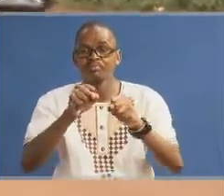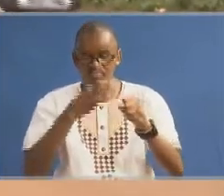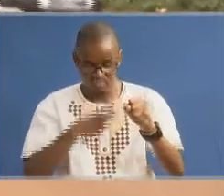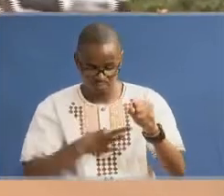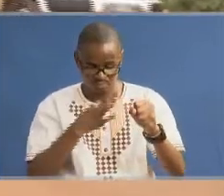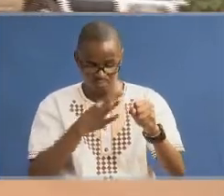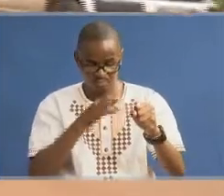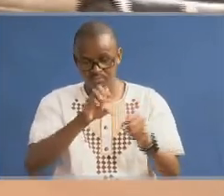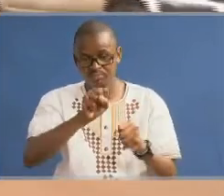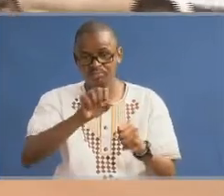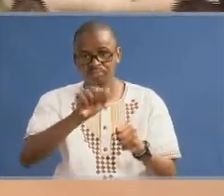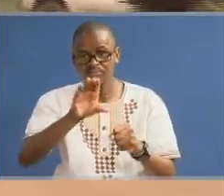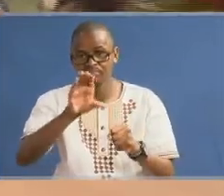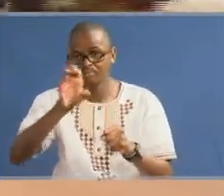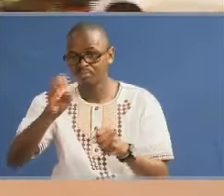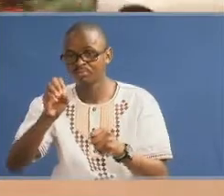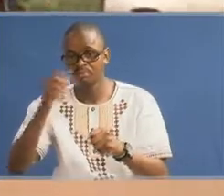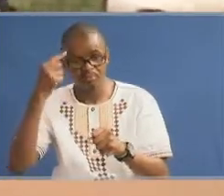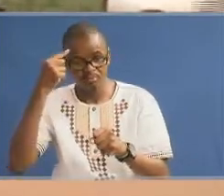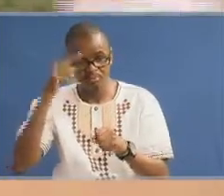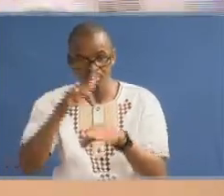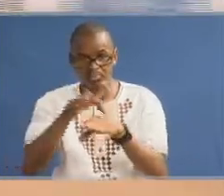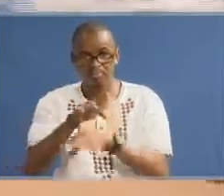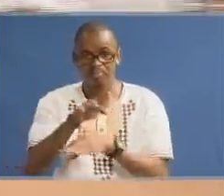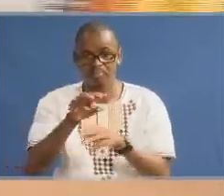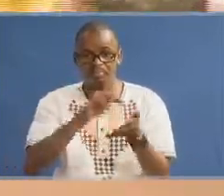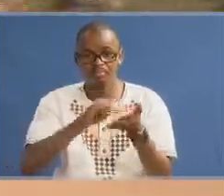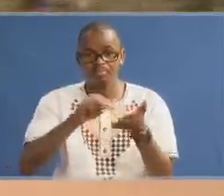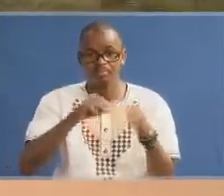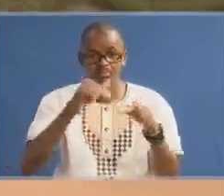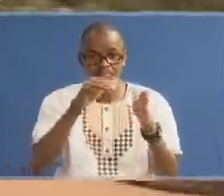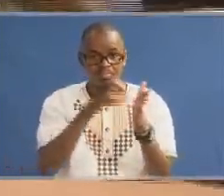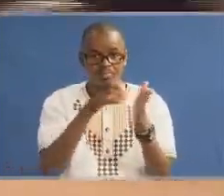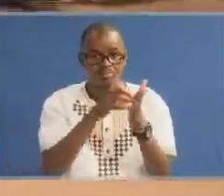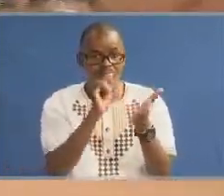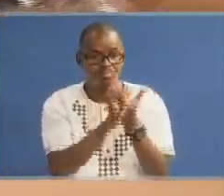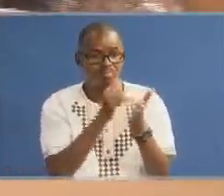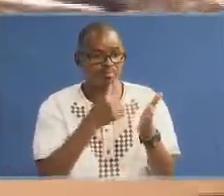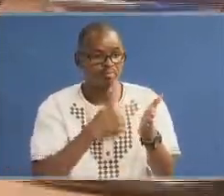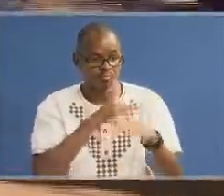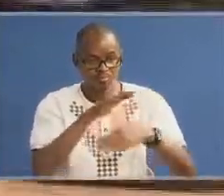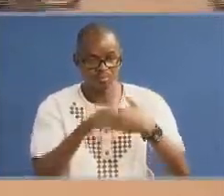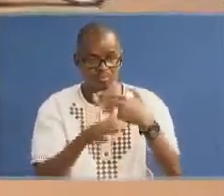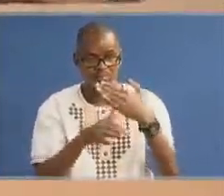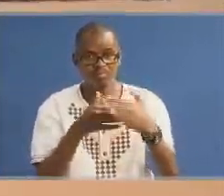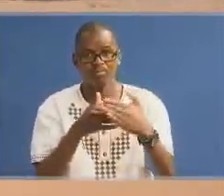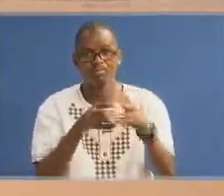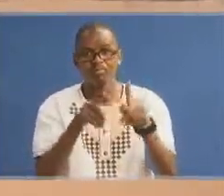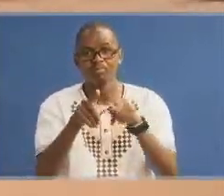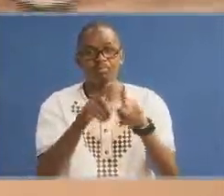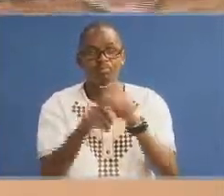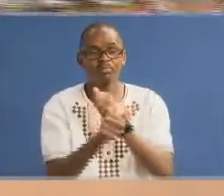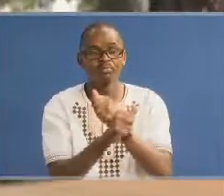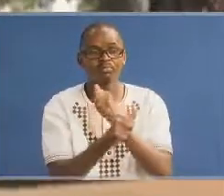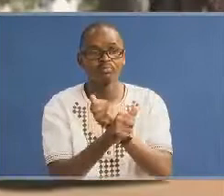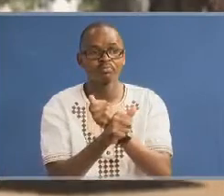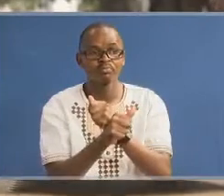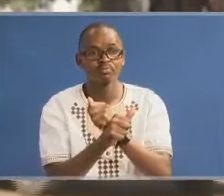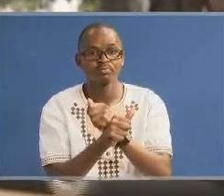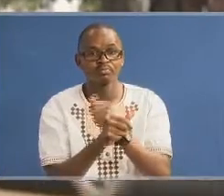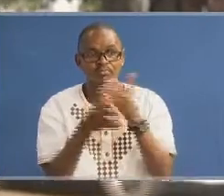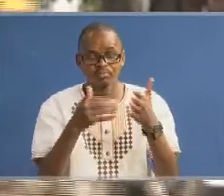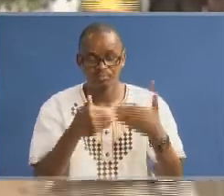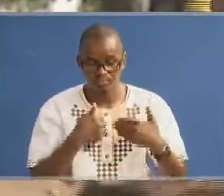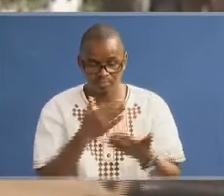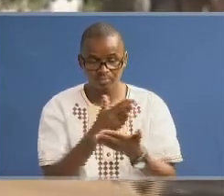with a circle mark and short code text for sending messages in case in danger or when the passenger is in danger. I.e. you